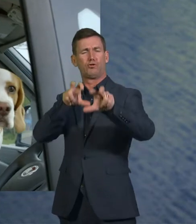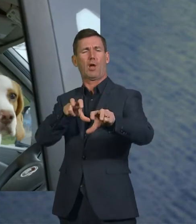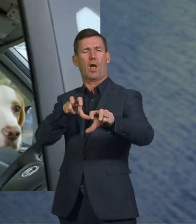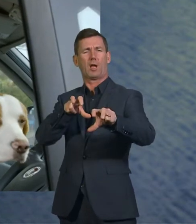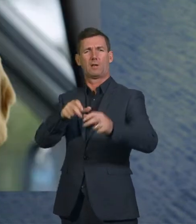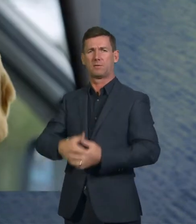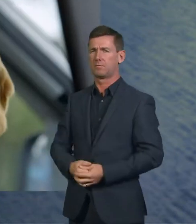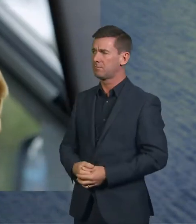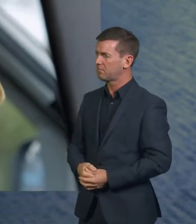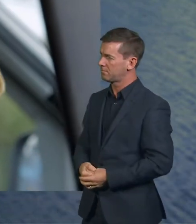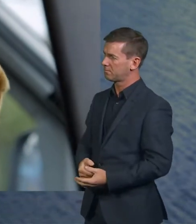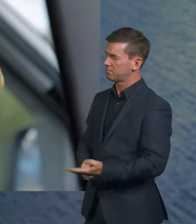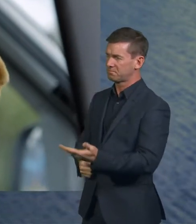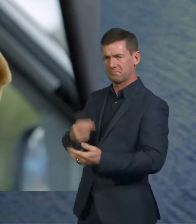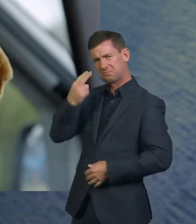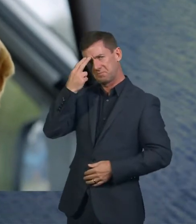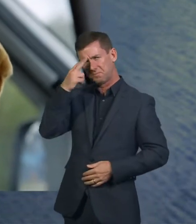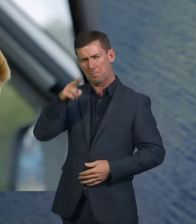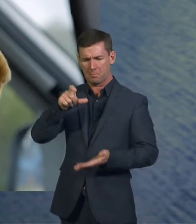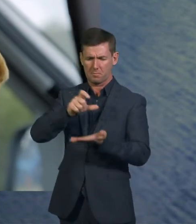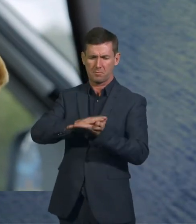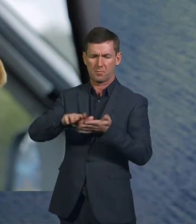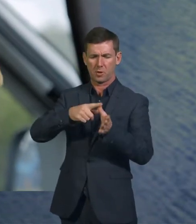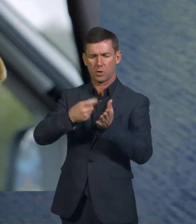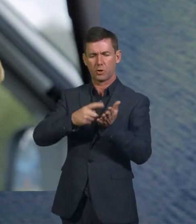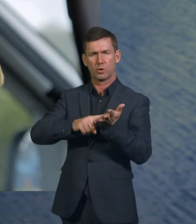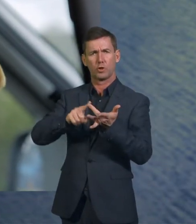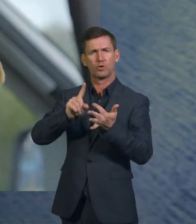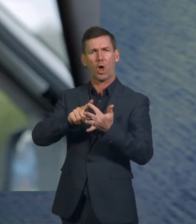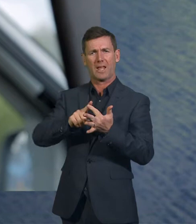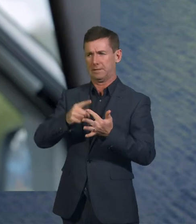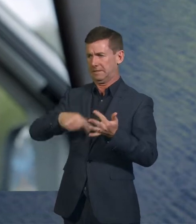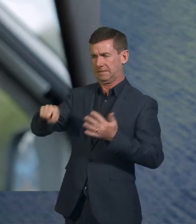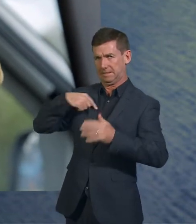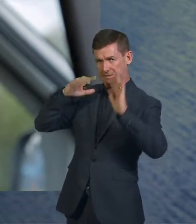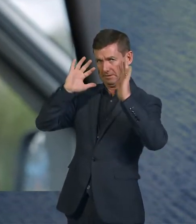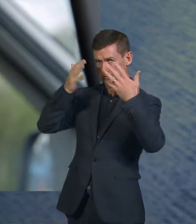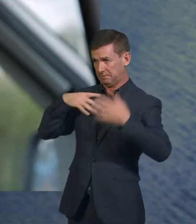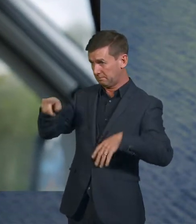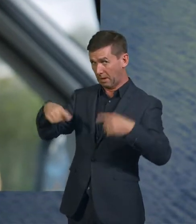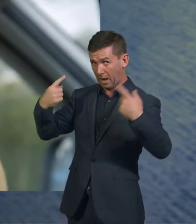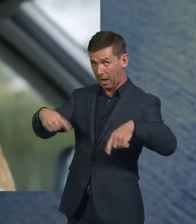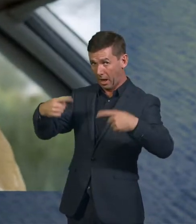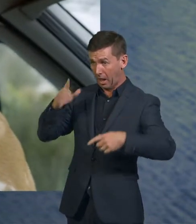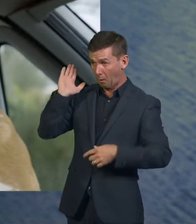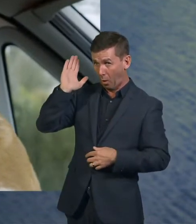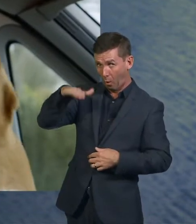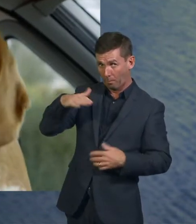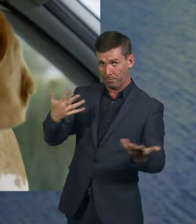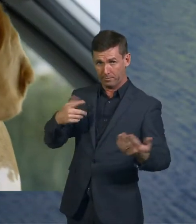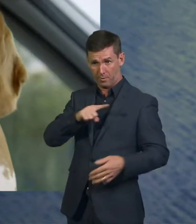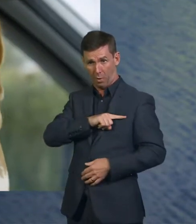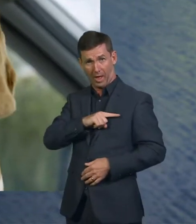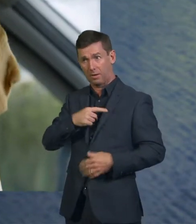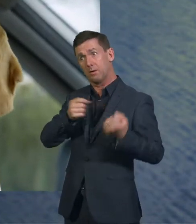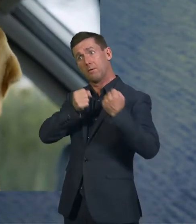Charlie Longlegs. The only worry here is for Charlie the Beagle, not being allowed back home after his holidays if there's an April